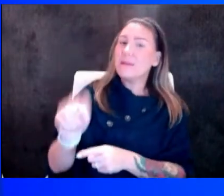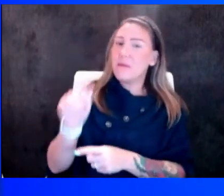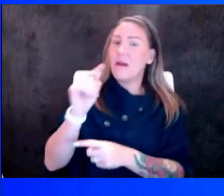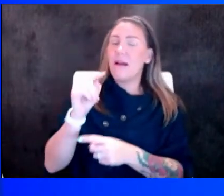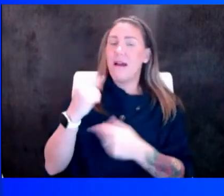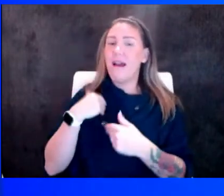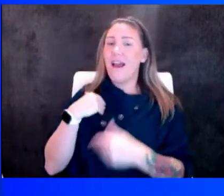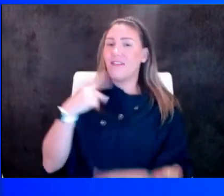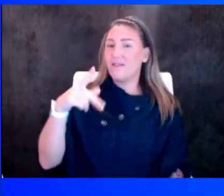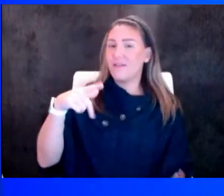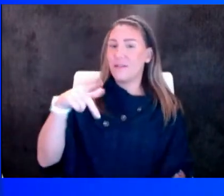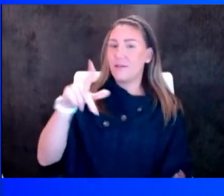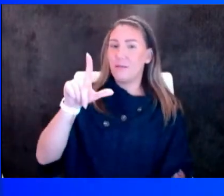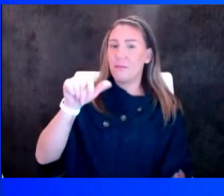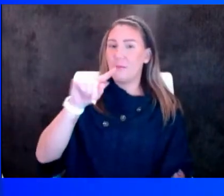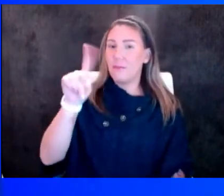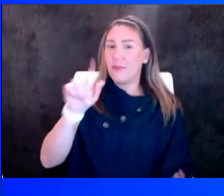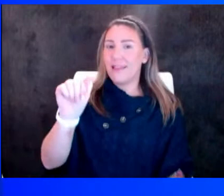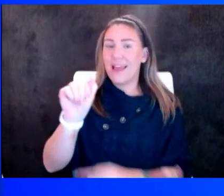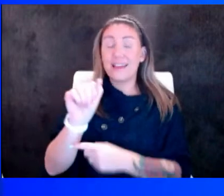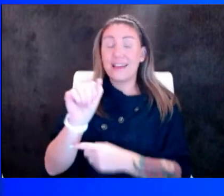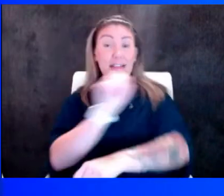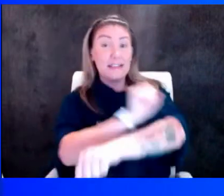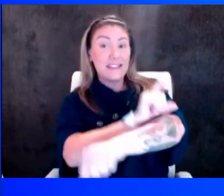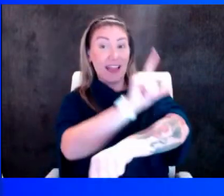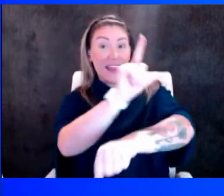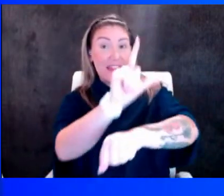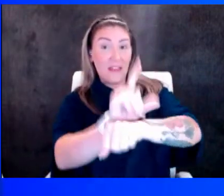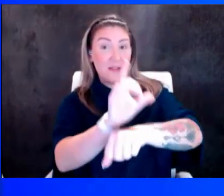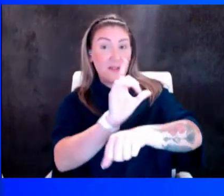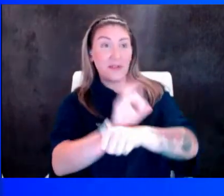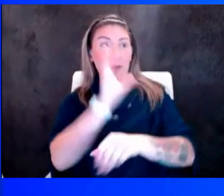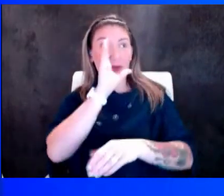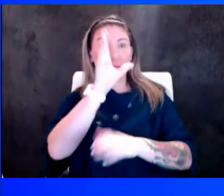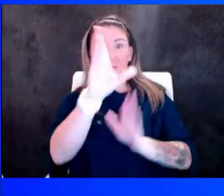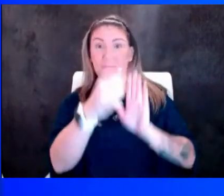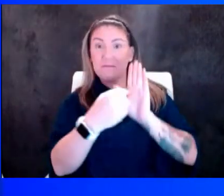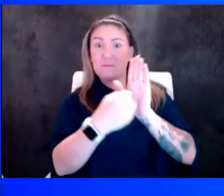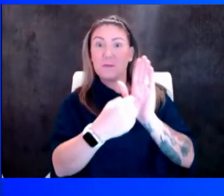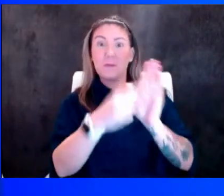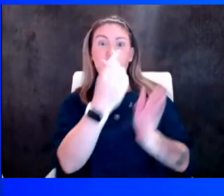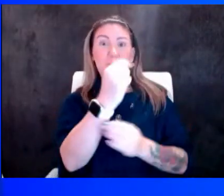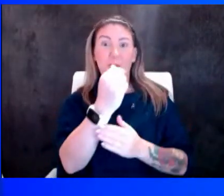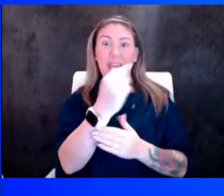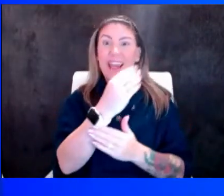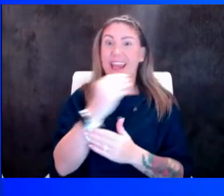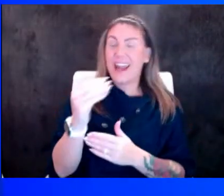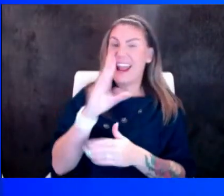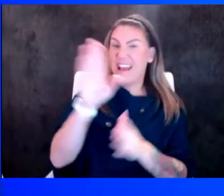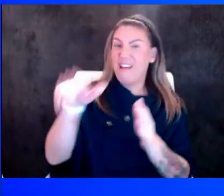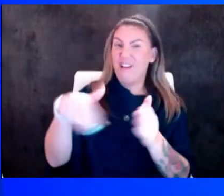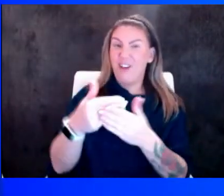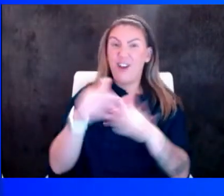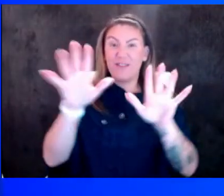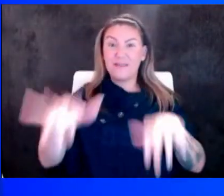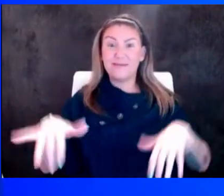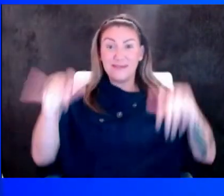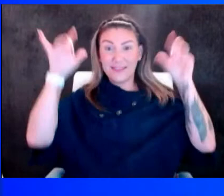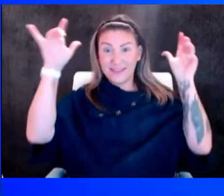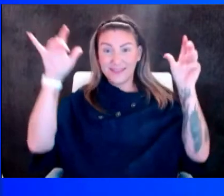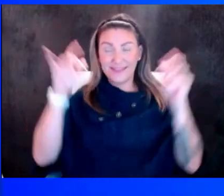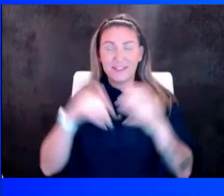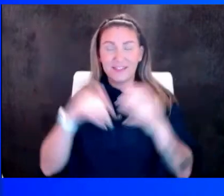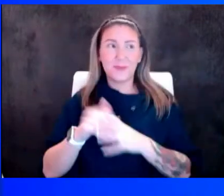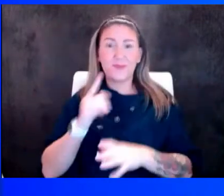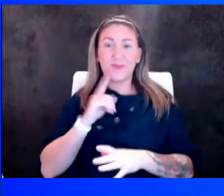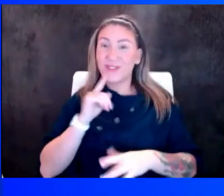St. Louis, you'll see the big Ferris wheel is going to be lit up green. And then the Blue Stadium. So we're really excited to